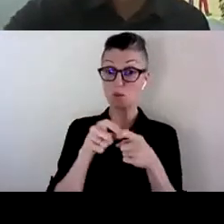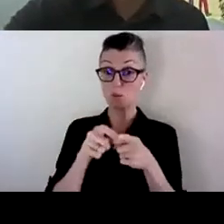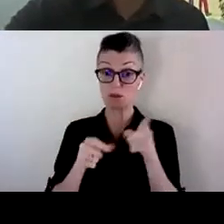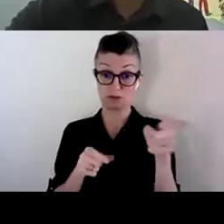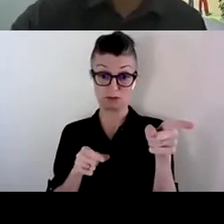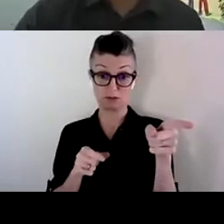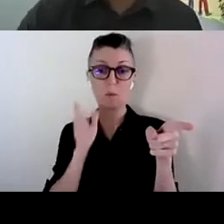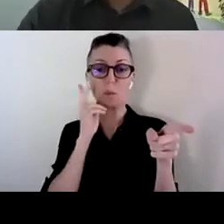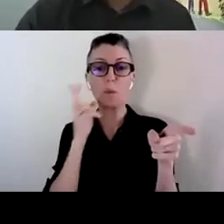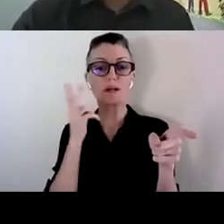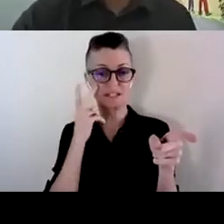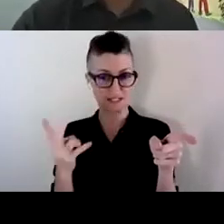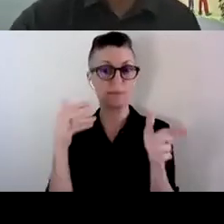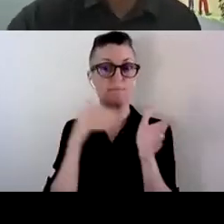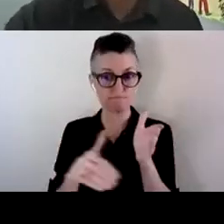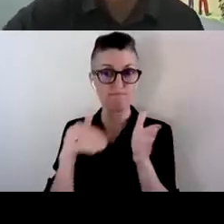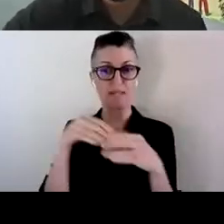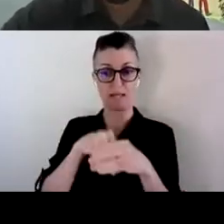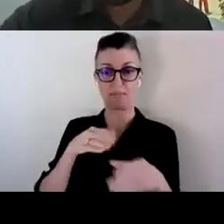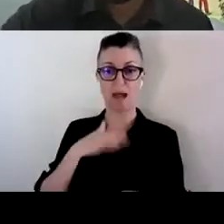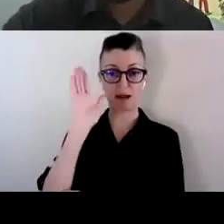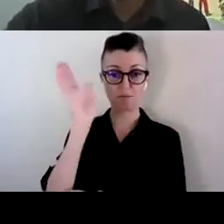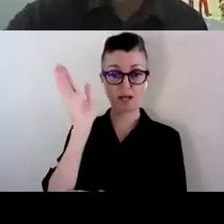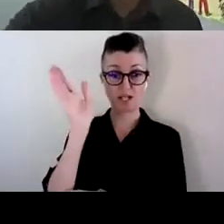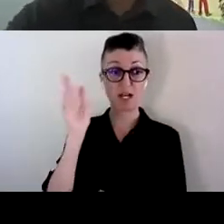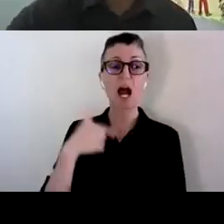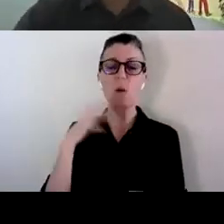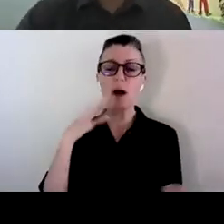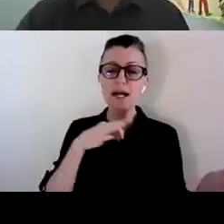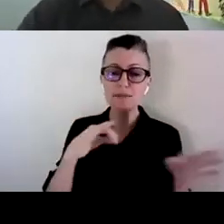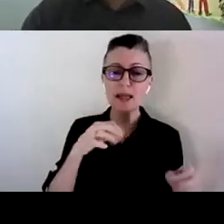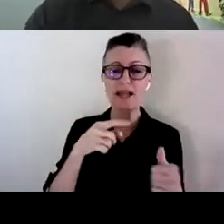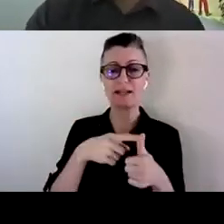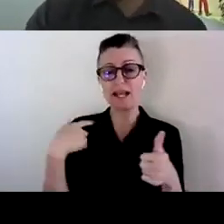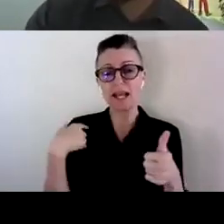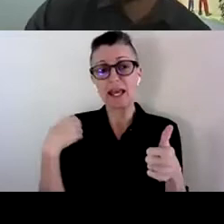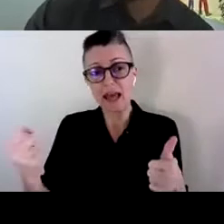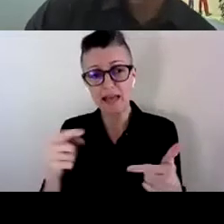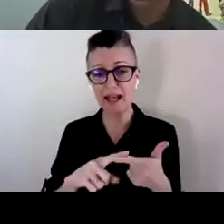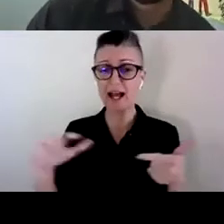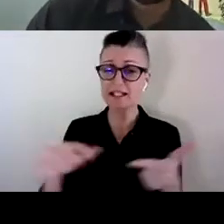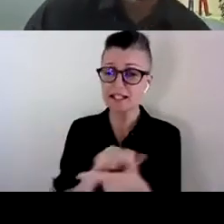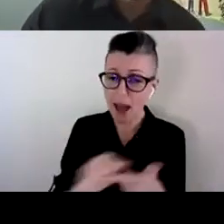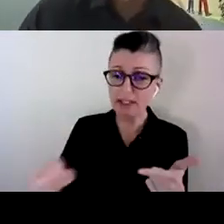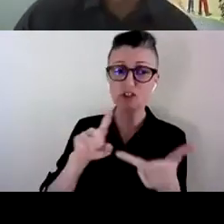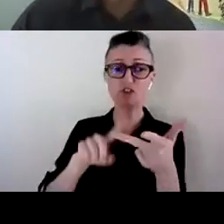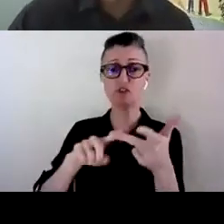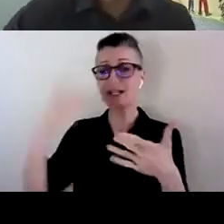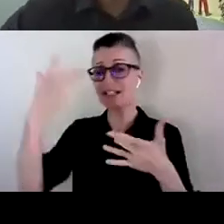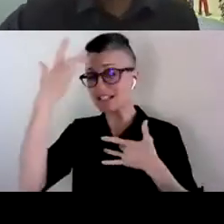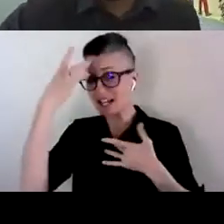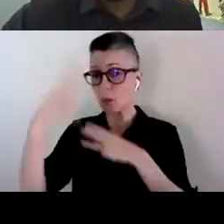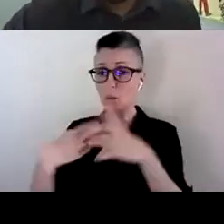will talk to you all about what I mean by a sick world and the damages it has created and how we can heal from such